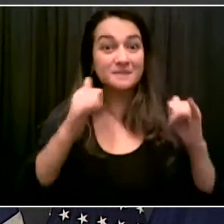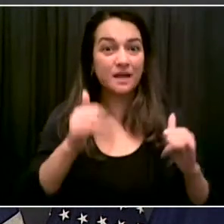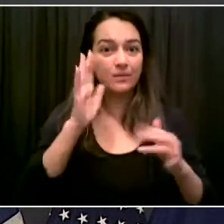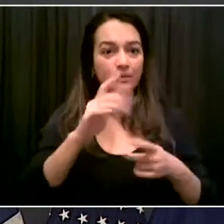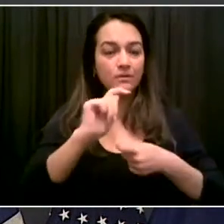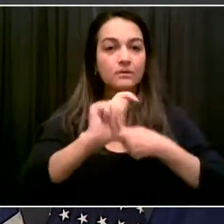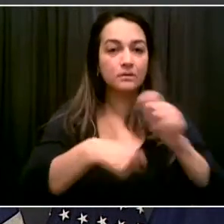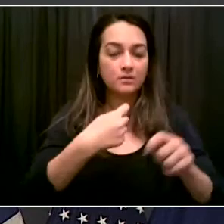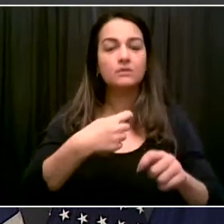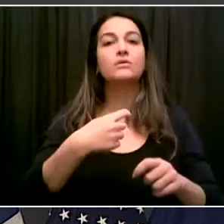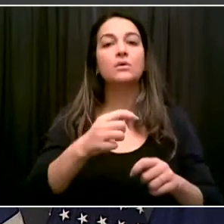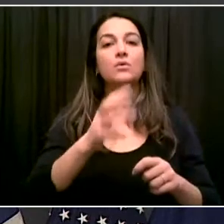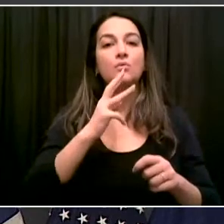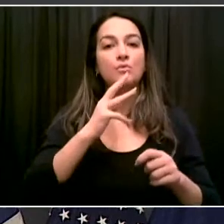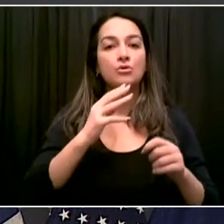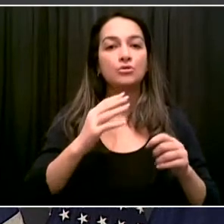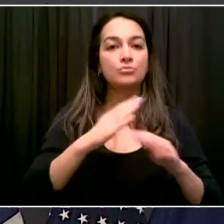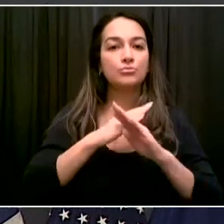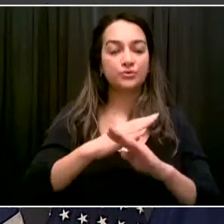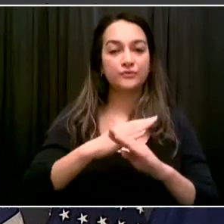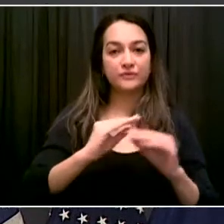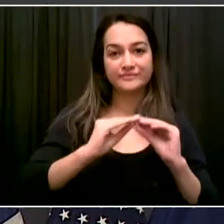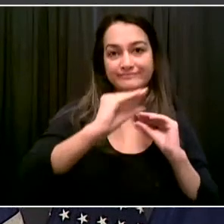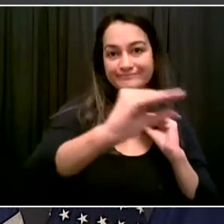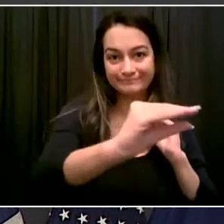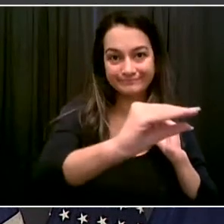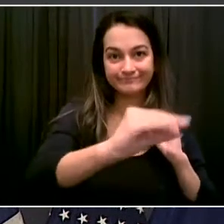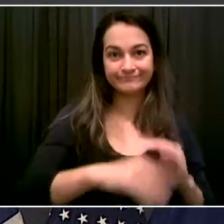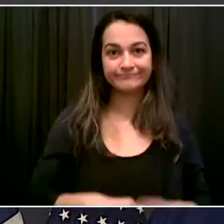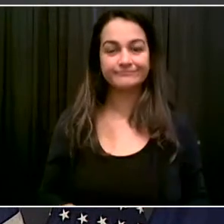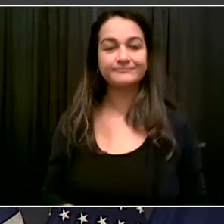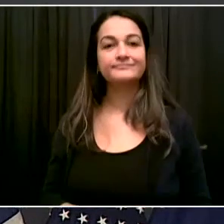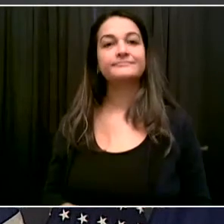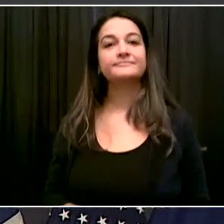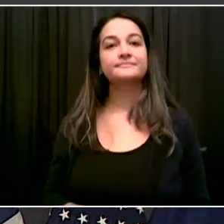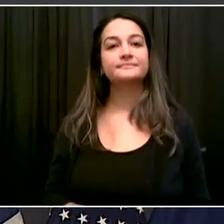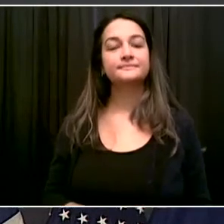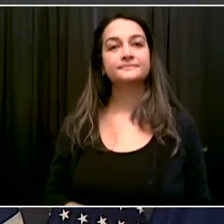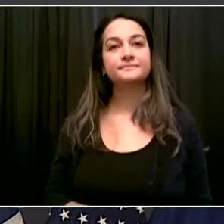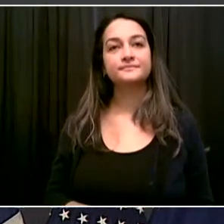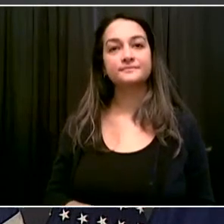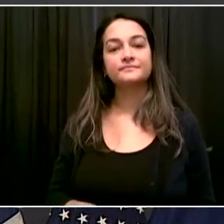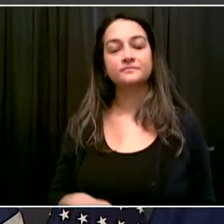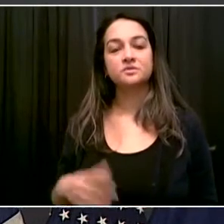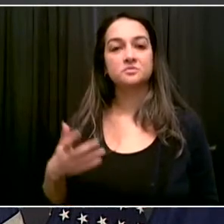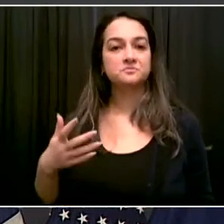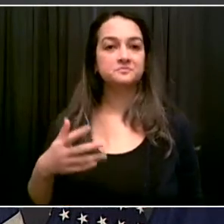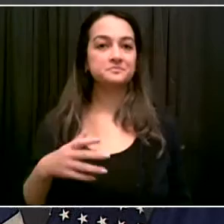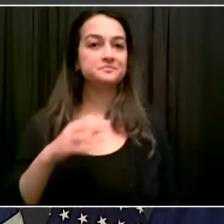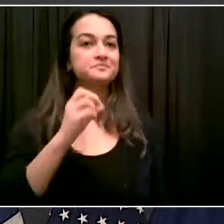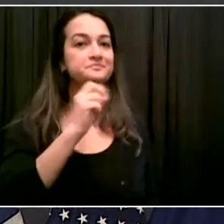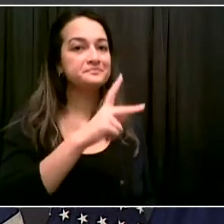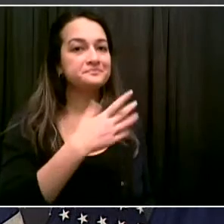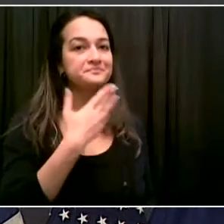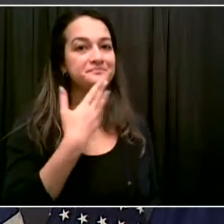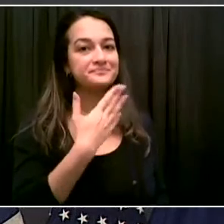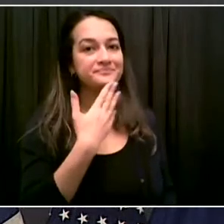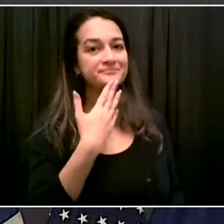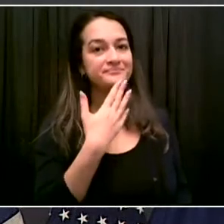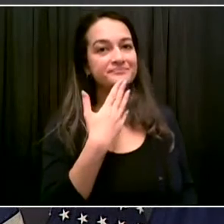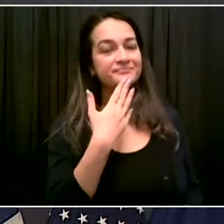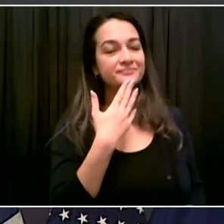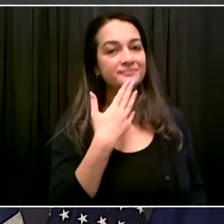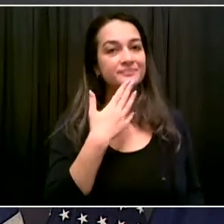Steve, you there? Thanks. Yeah, I appreciate that. I wasn't sure if I was still muted. Yeah. Just to follow up, one of the slides there,